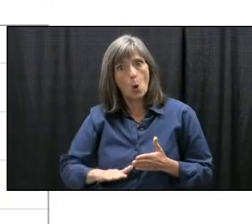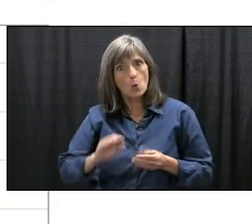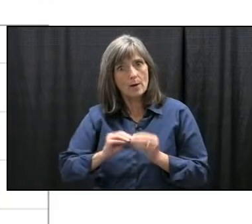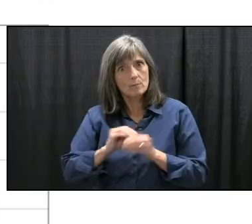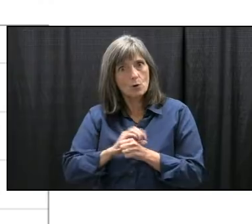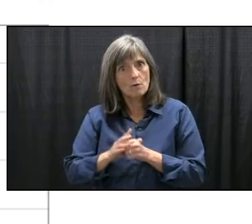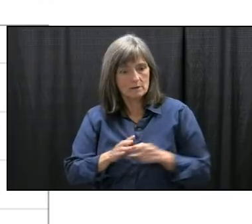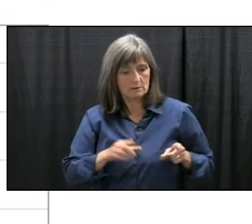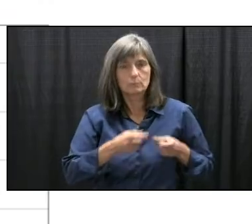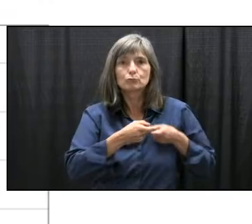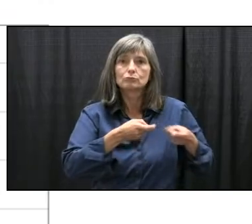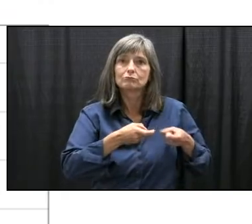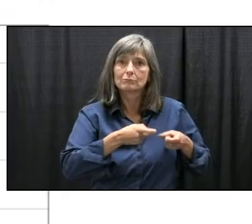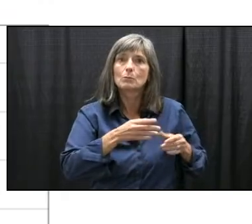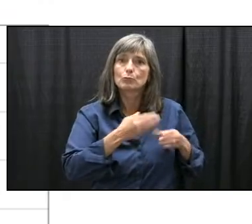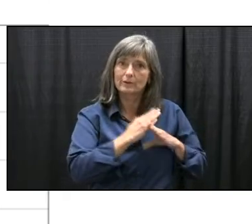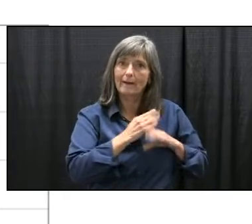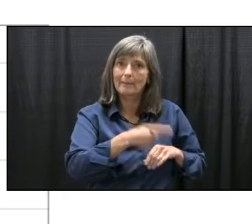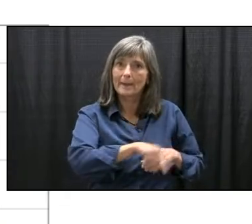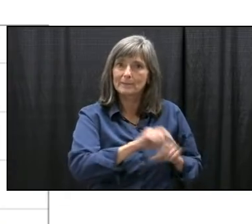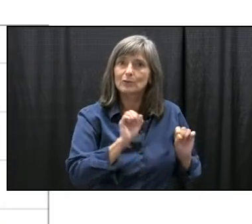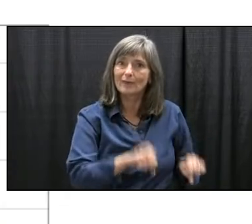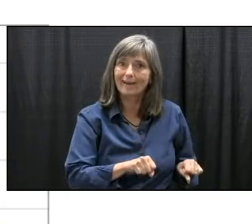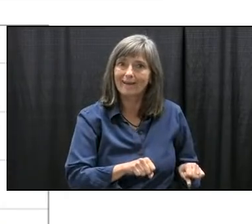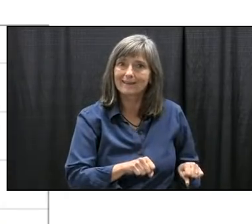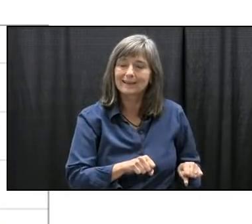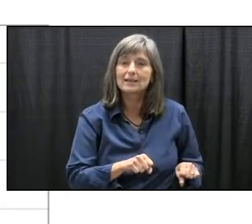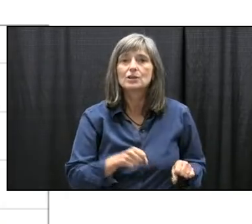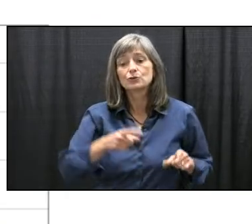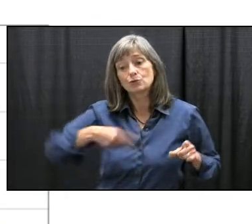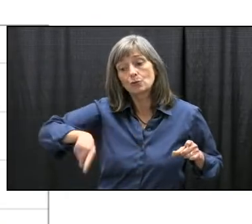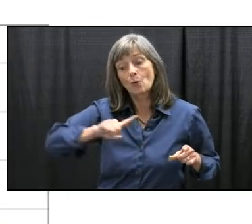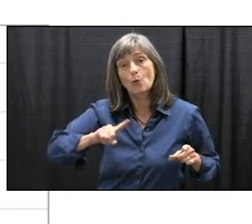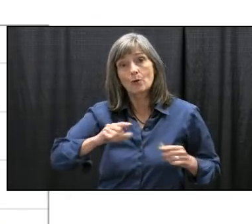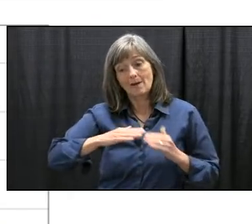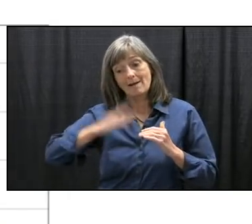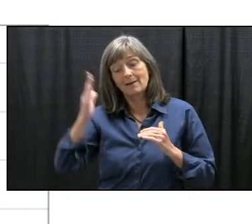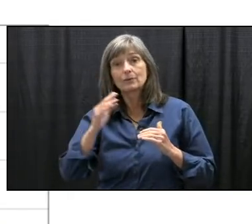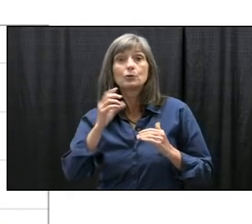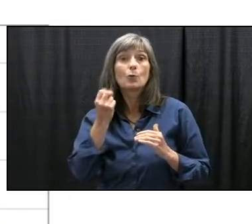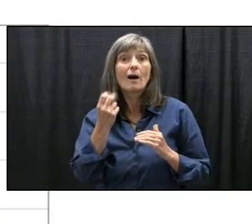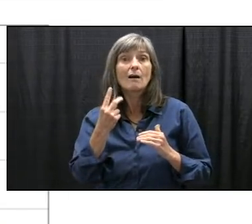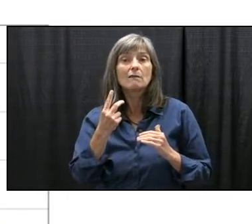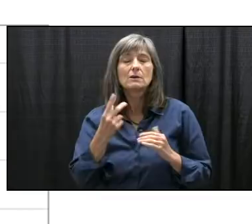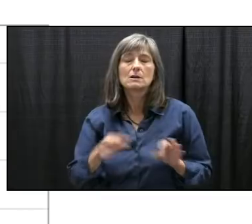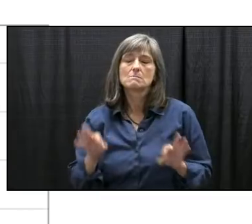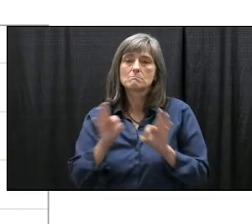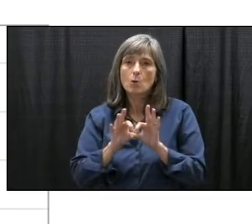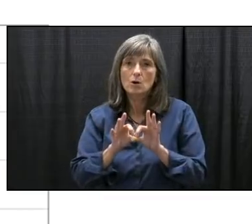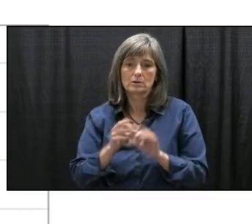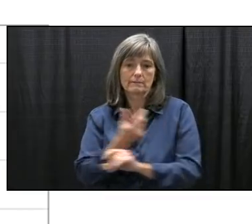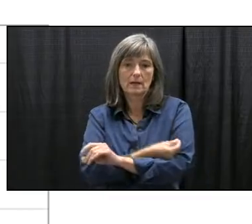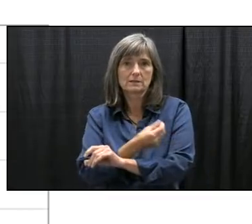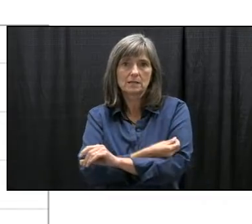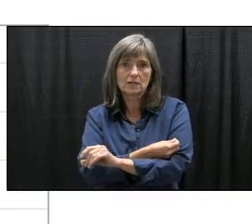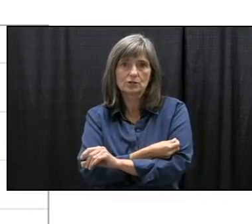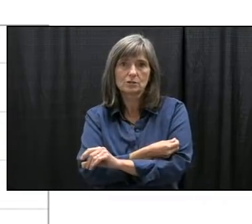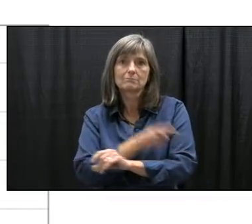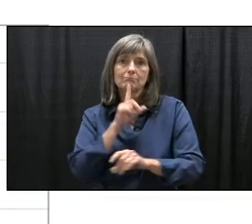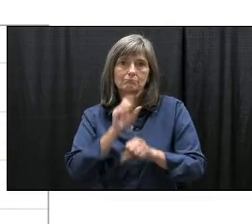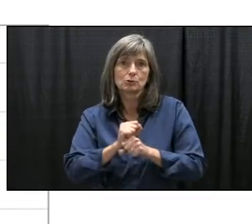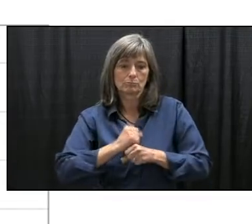all follow public health measures and get vaccinated to make sure that this vulnerable population does not